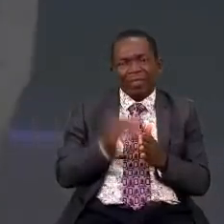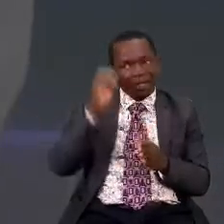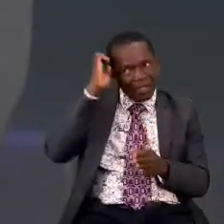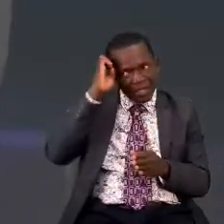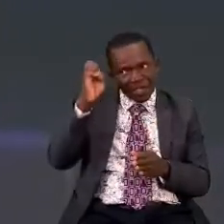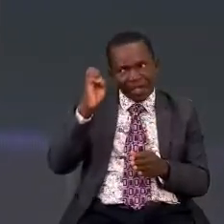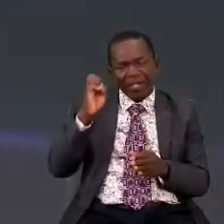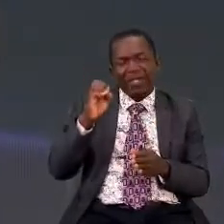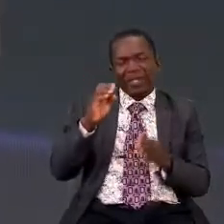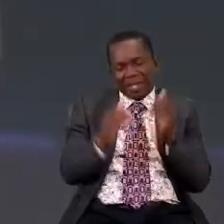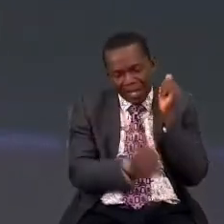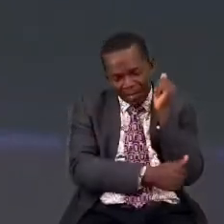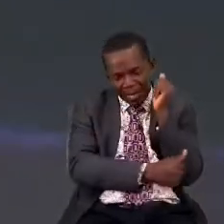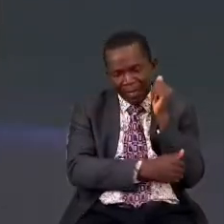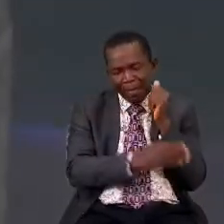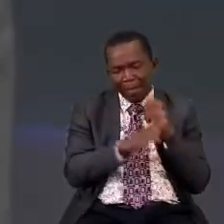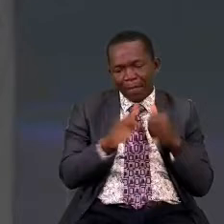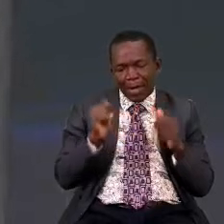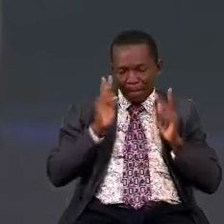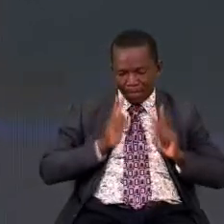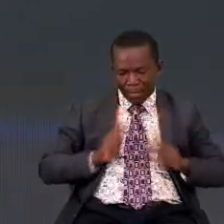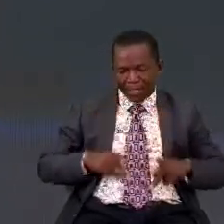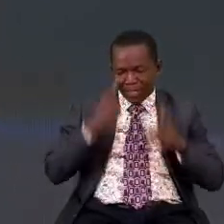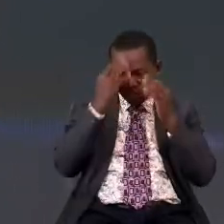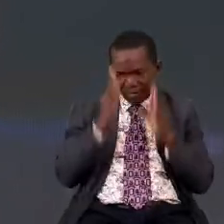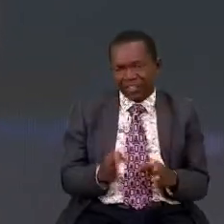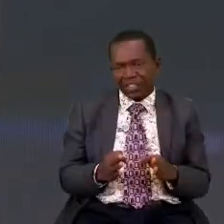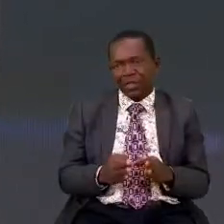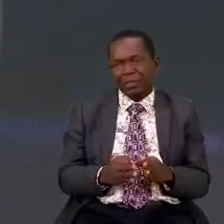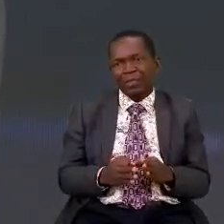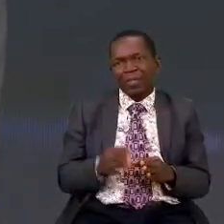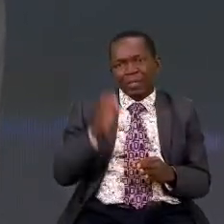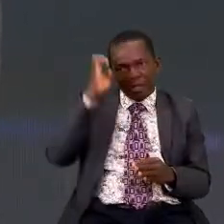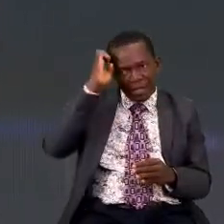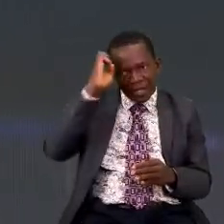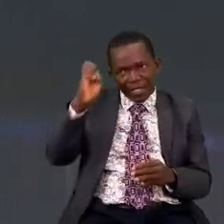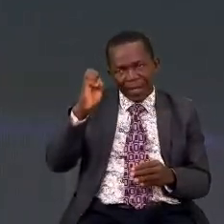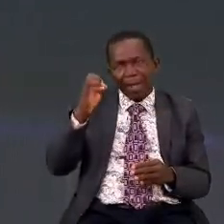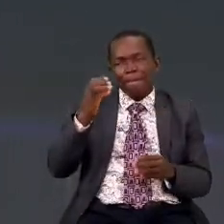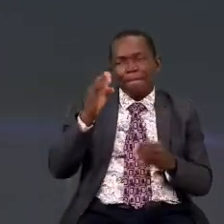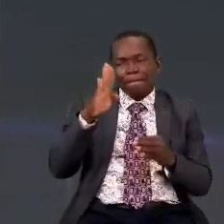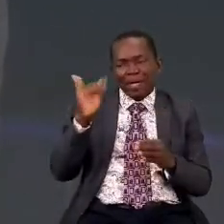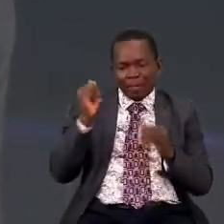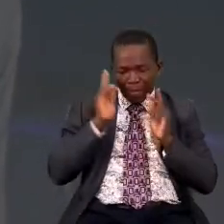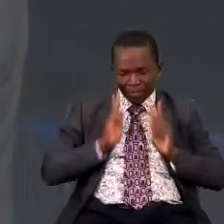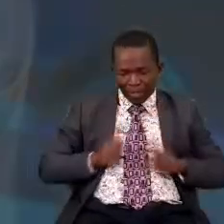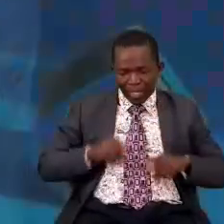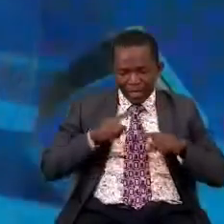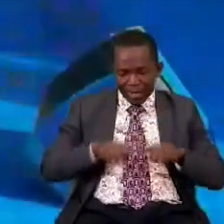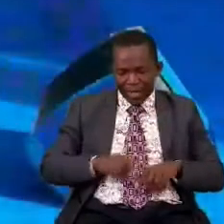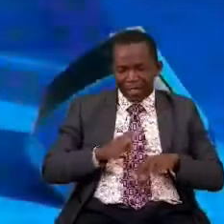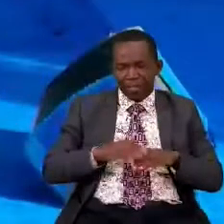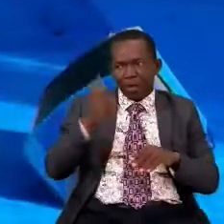on God, he, by personal diligence in the examination of the word